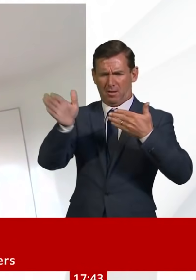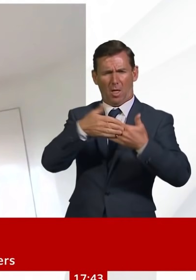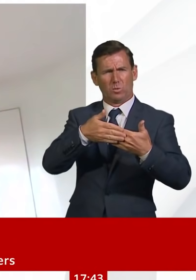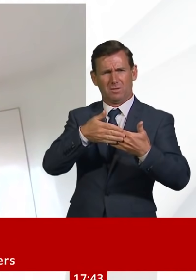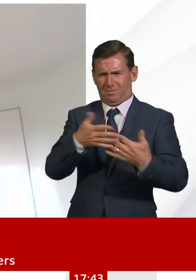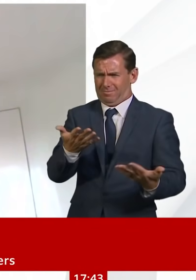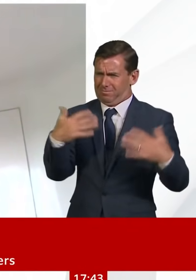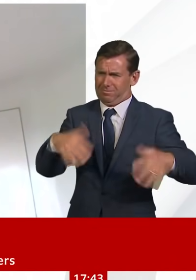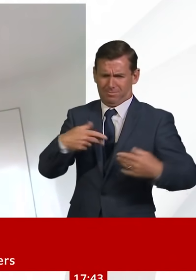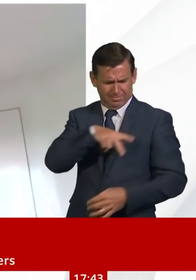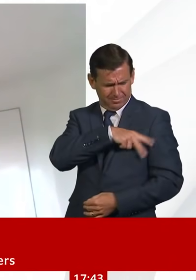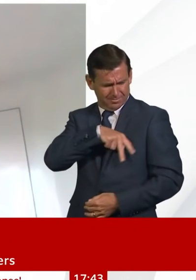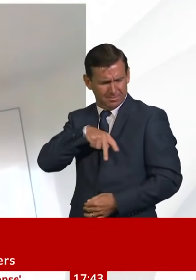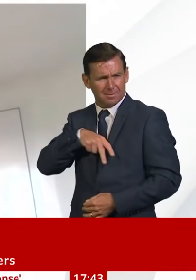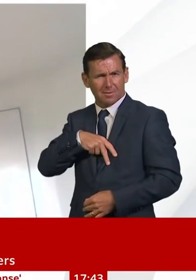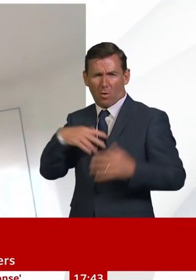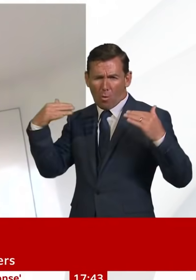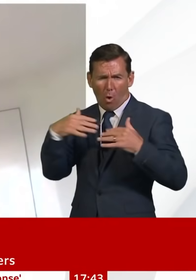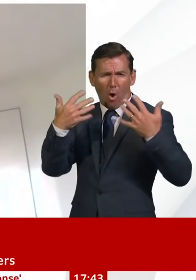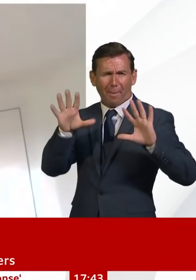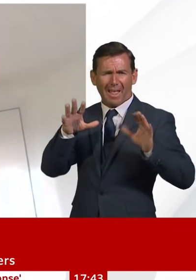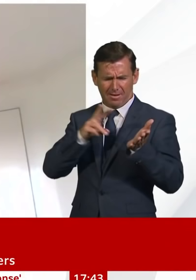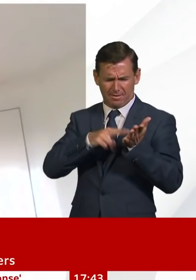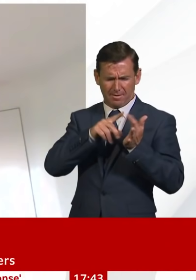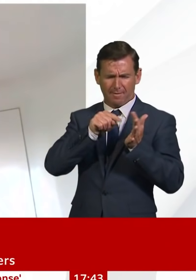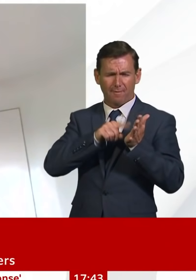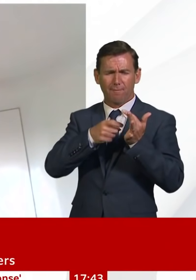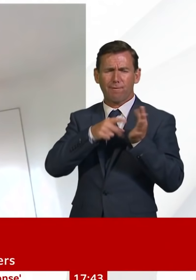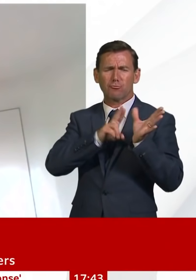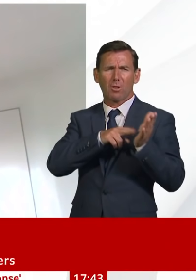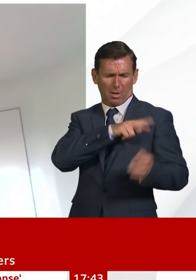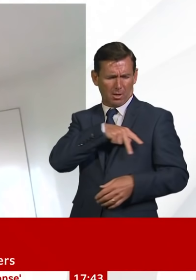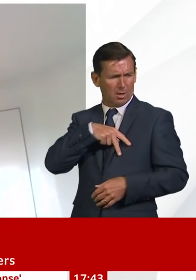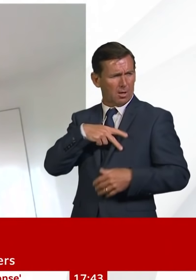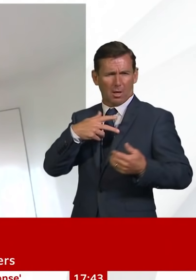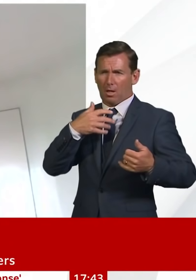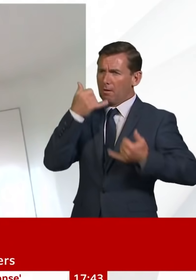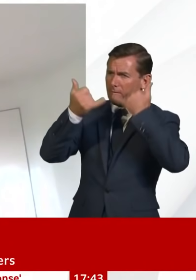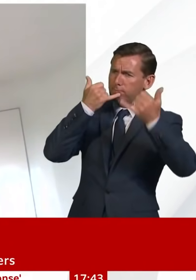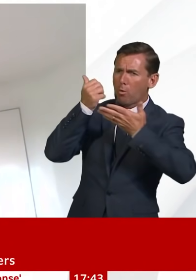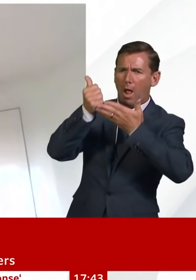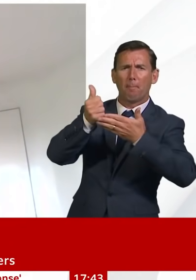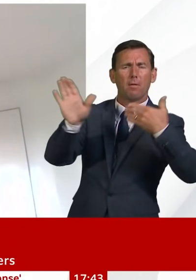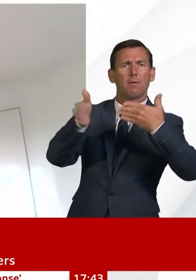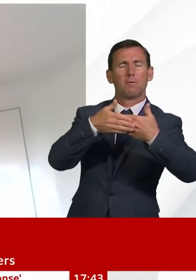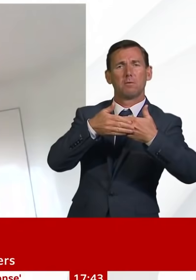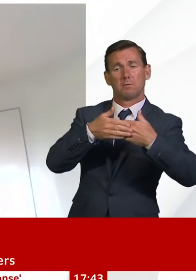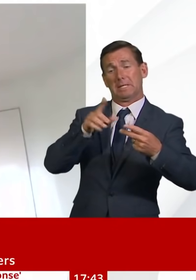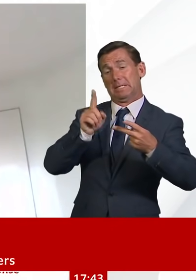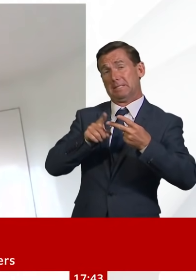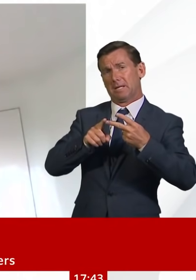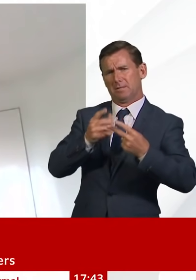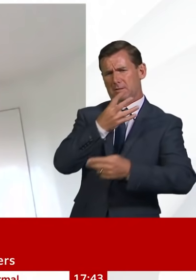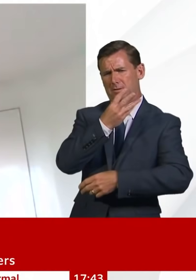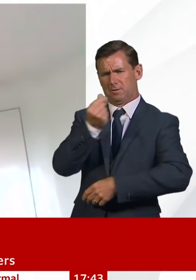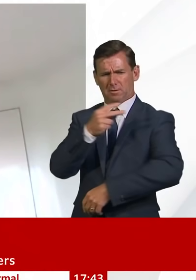to help others like Captain Moore as the impact worsens? And secondly, some NHS staff are being threatened with